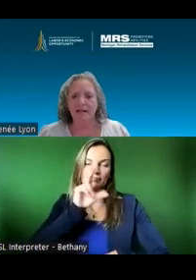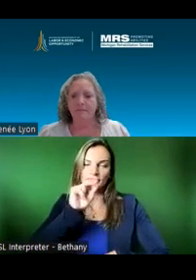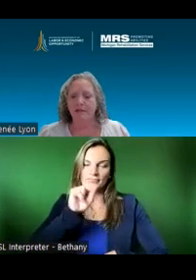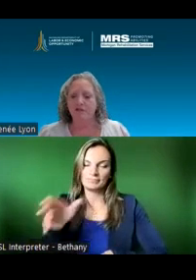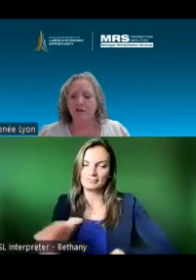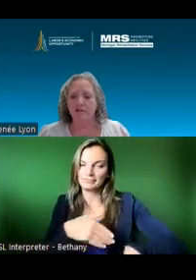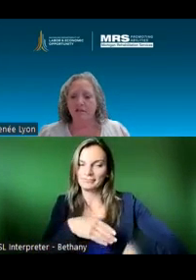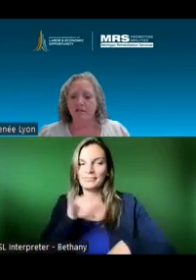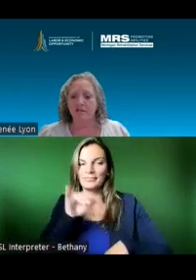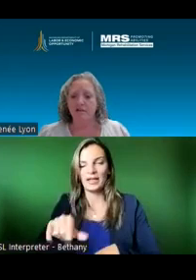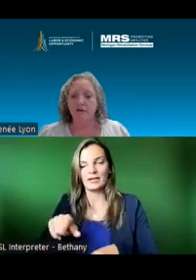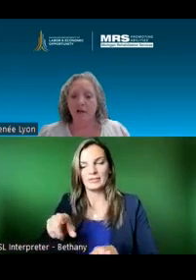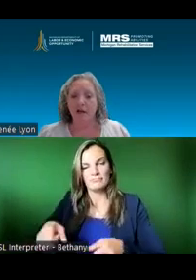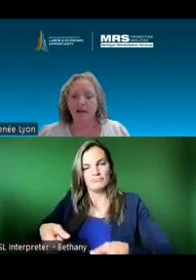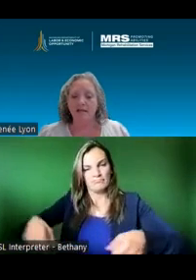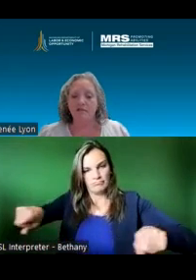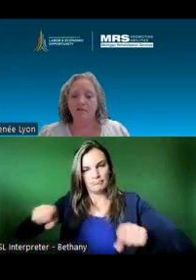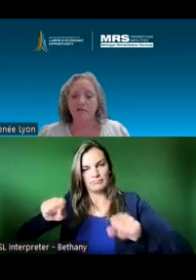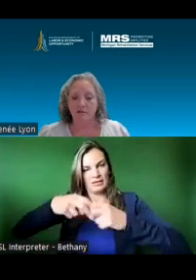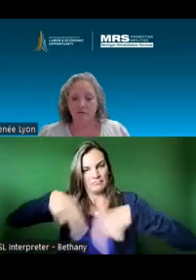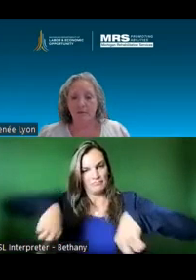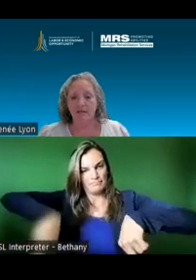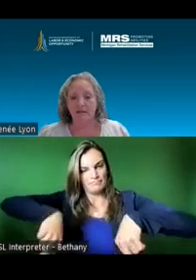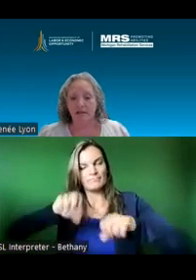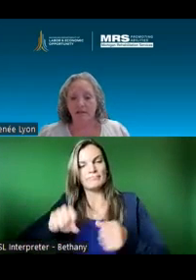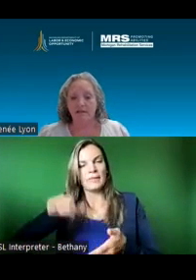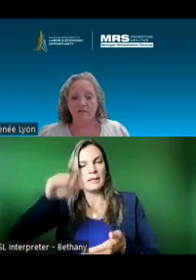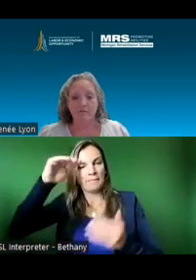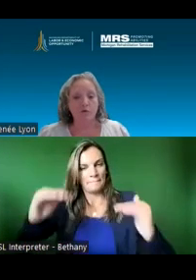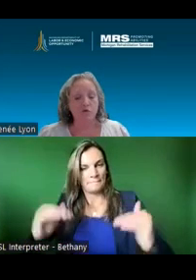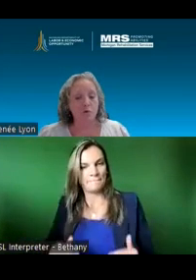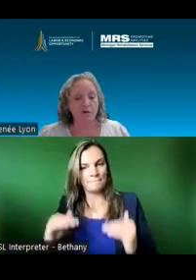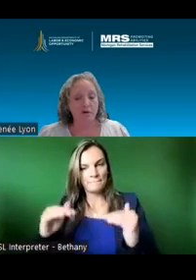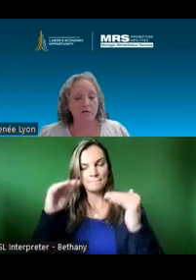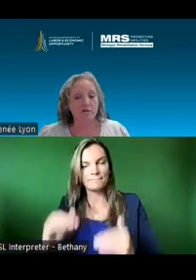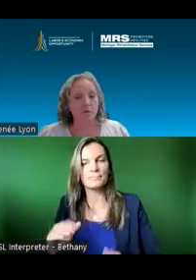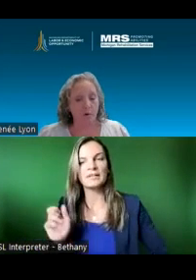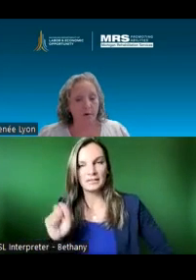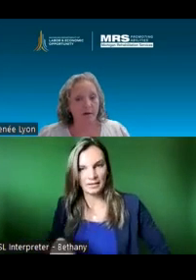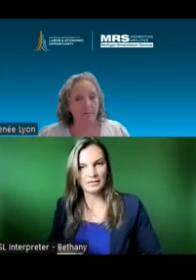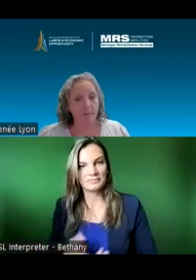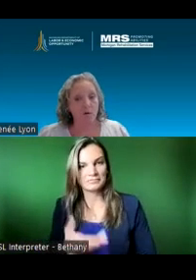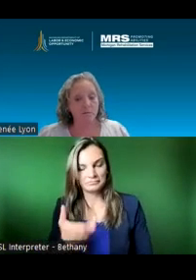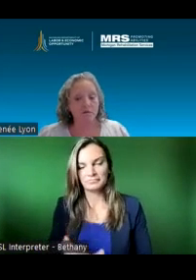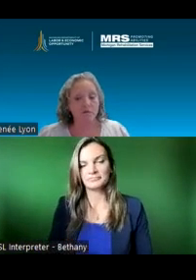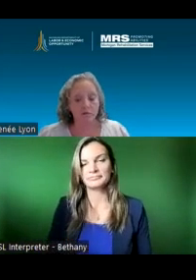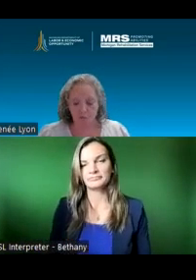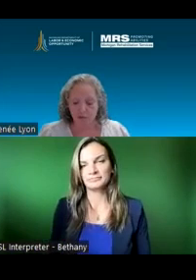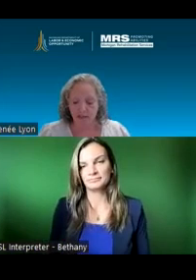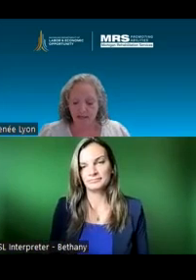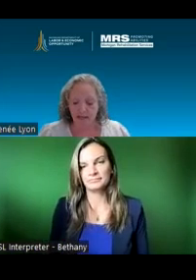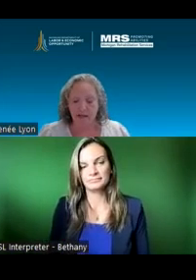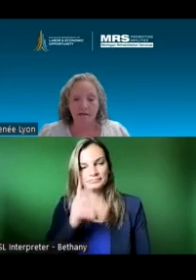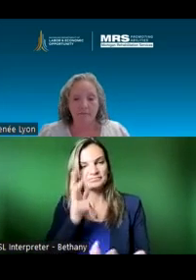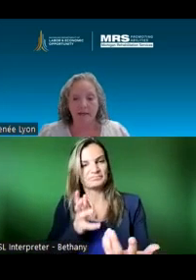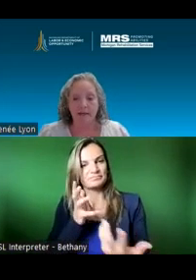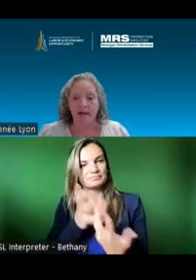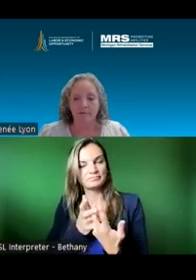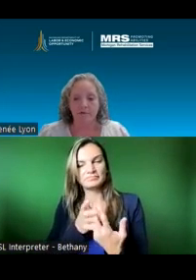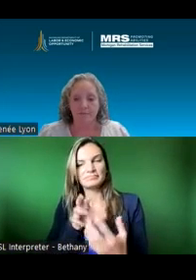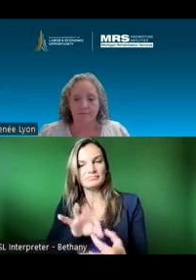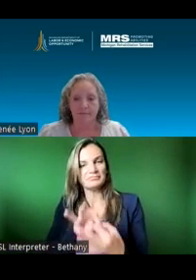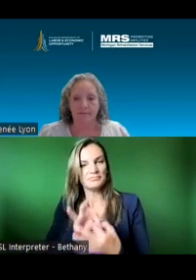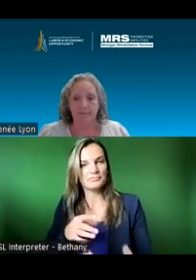board can be adjusted to different heights to meet the needs of most workers working from home, so it's really not a